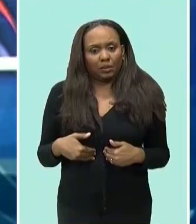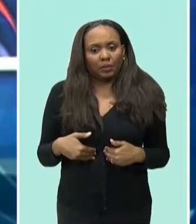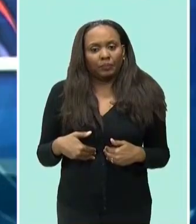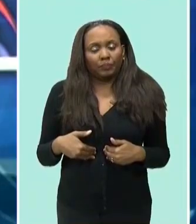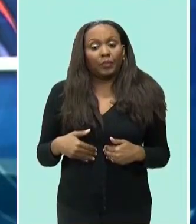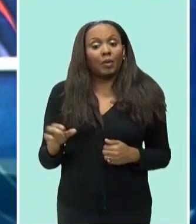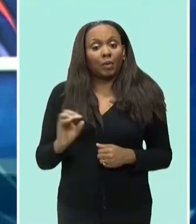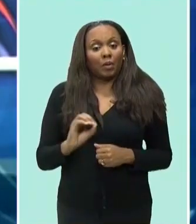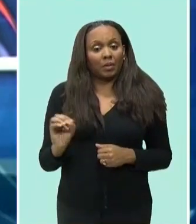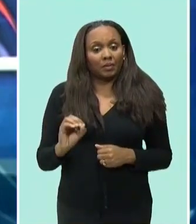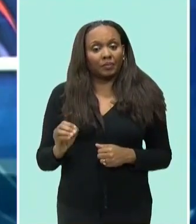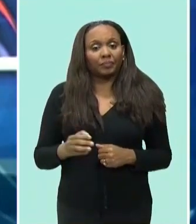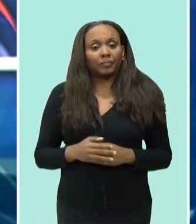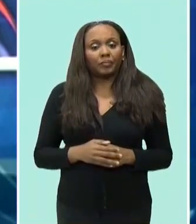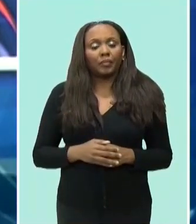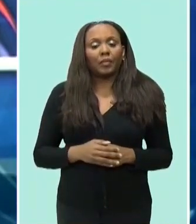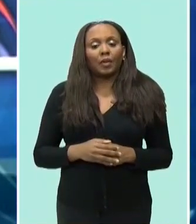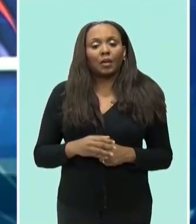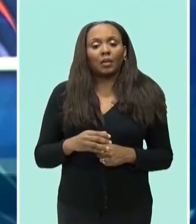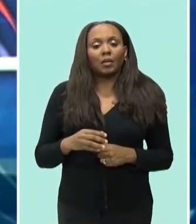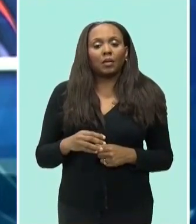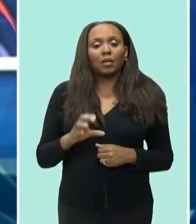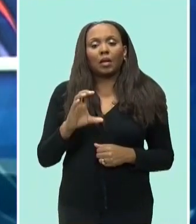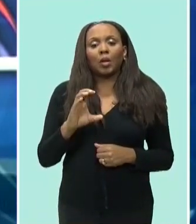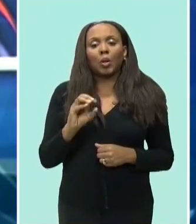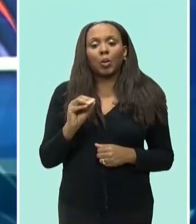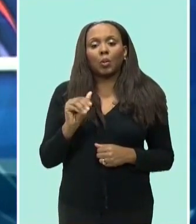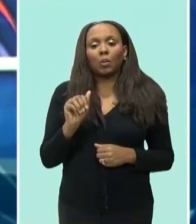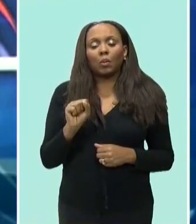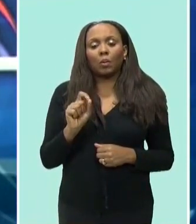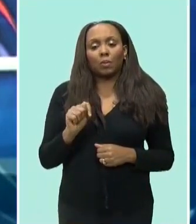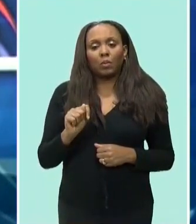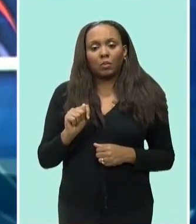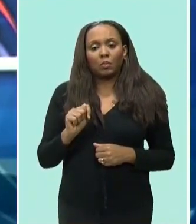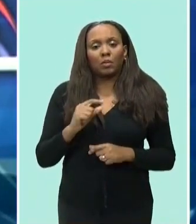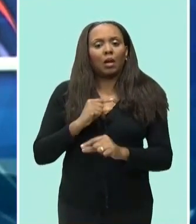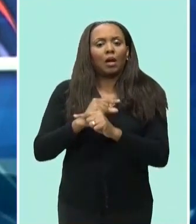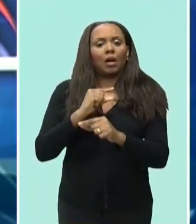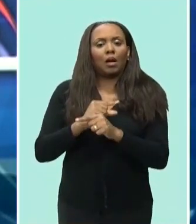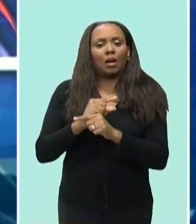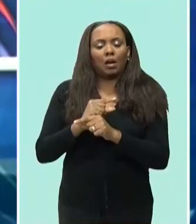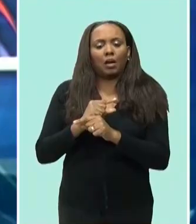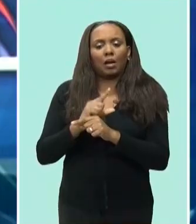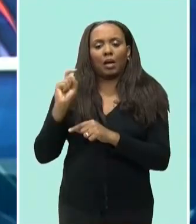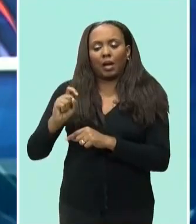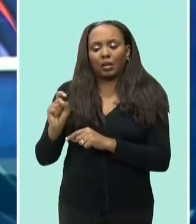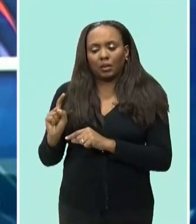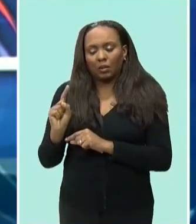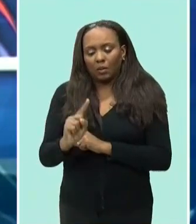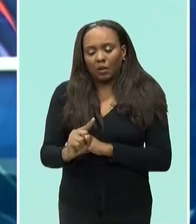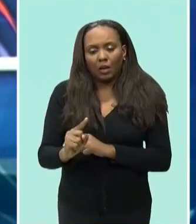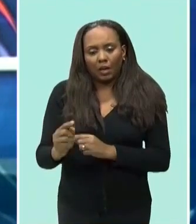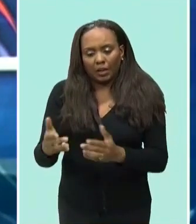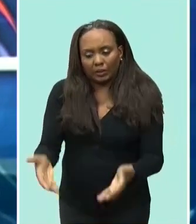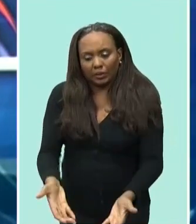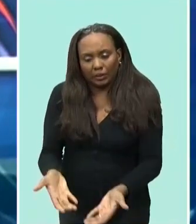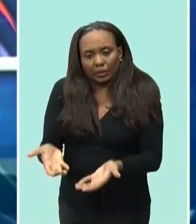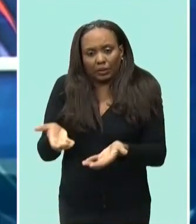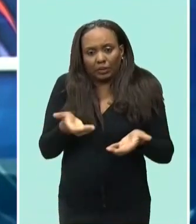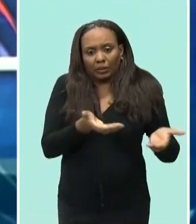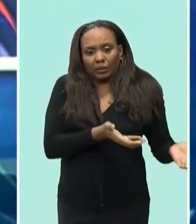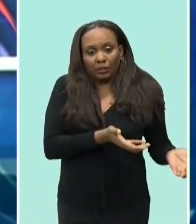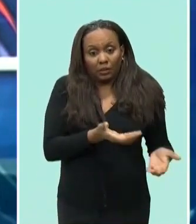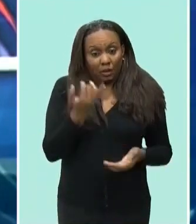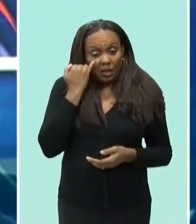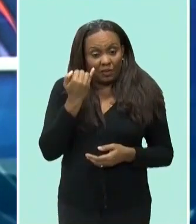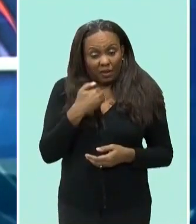of the Barinda Cox Market. Officials say that Coast Guard personnel were summoned to recover his body from the water. And anyone who